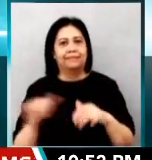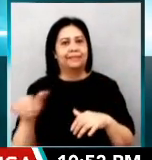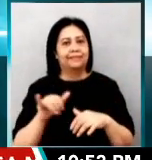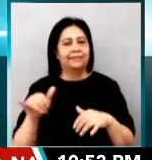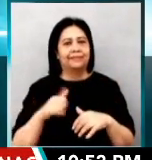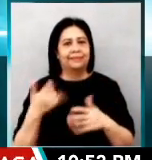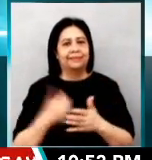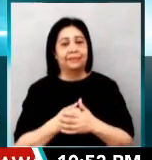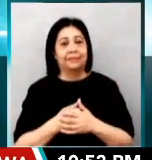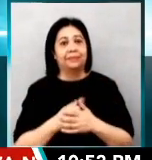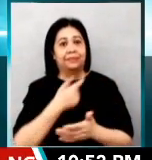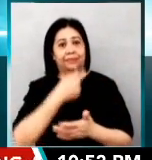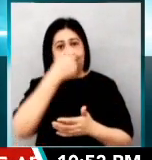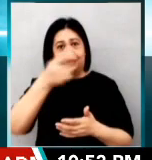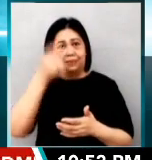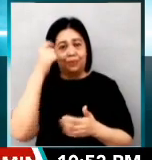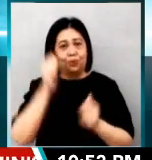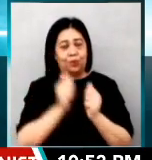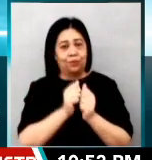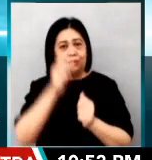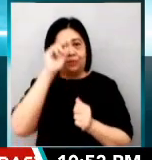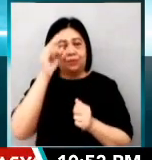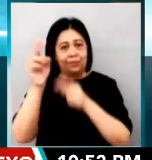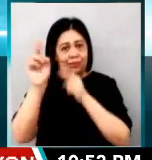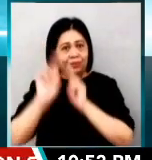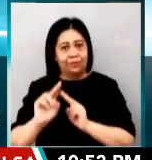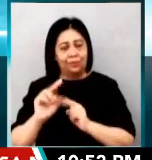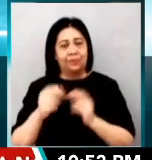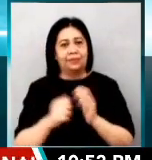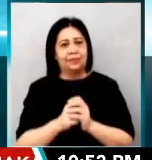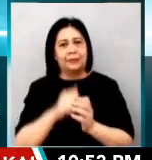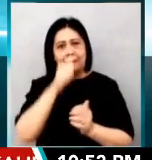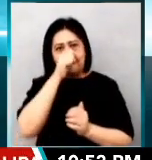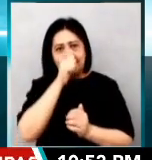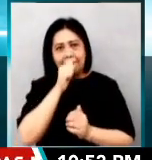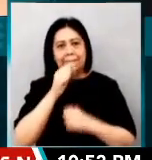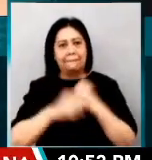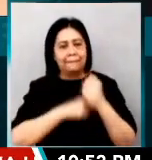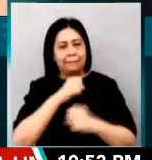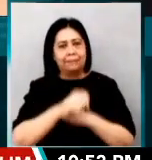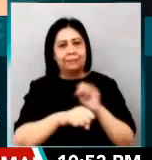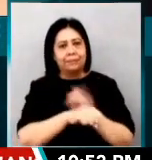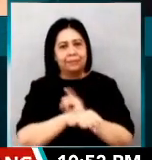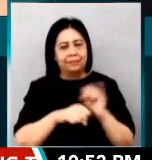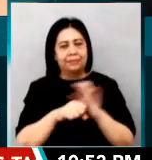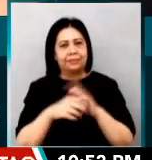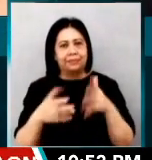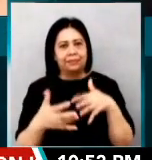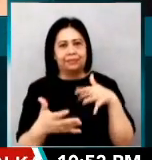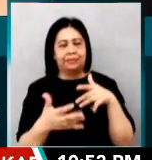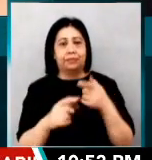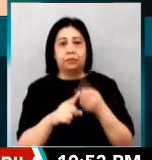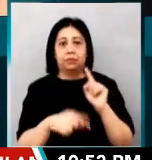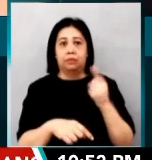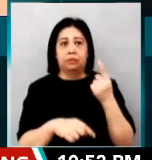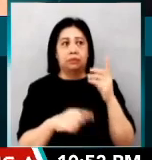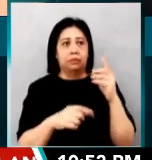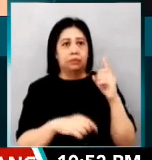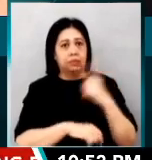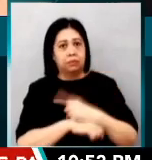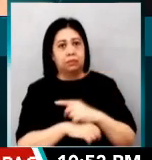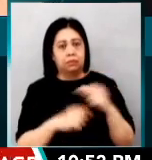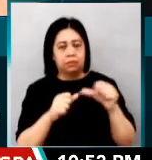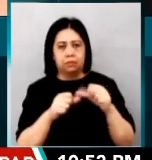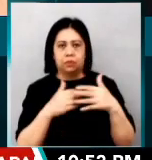honors, sipag at sakripisyo rin daw ang inilaan niya sa pag-aaral. From my first day pa lang onwards, I really wanted